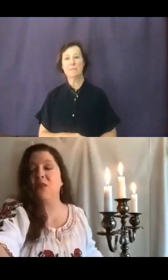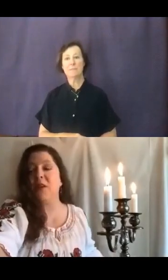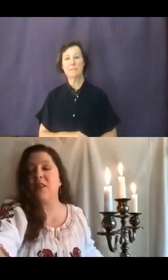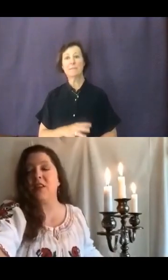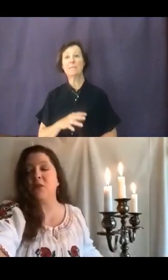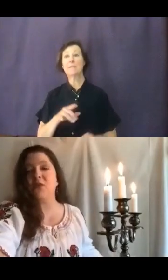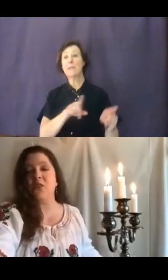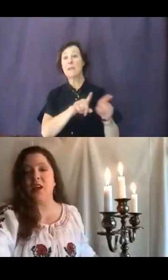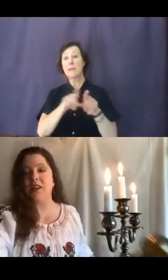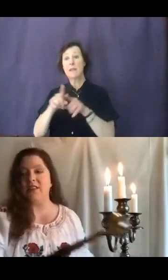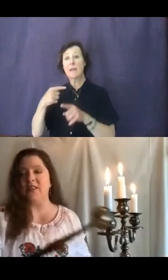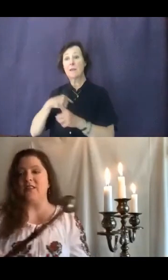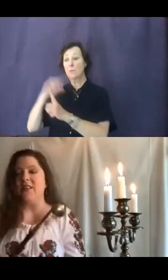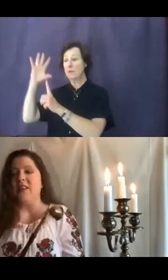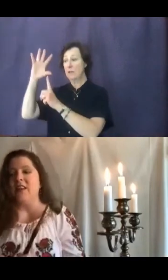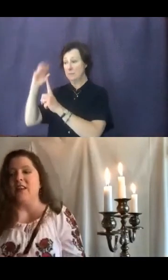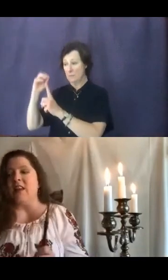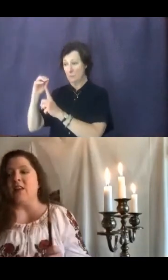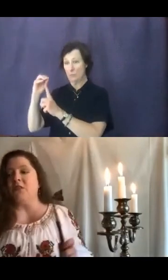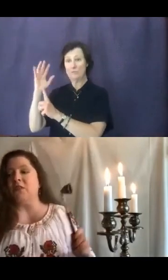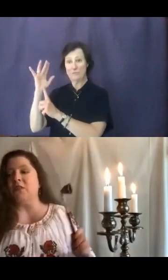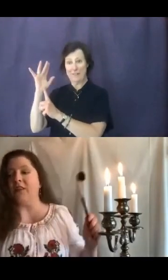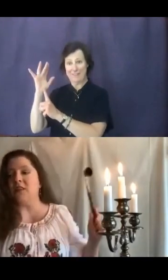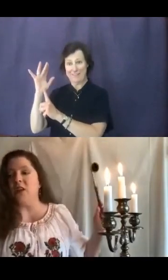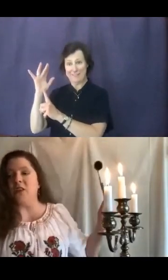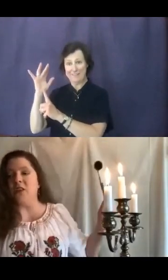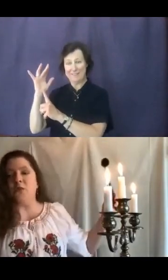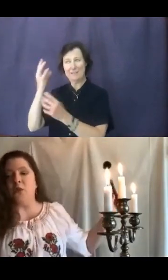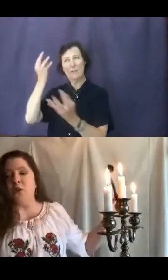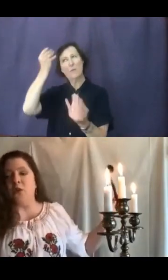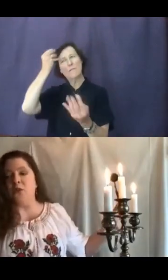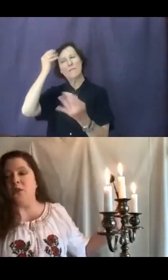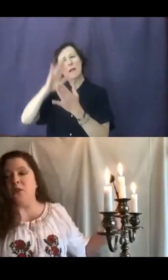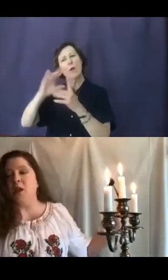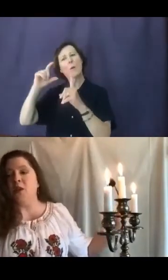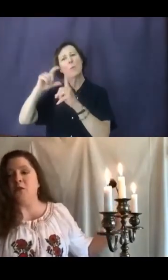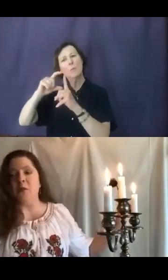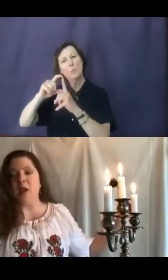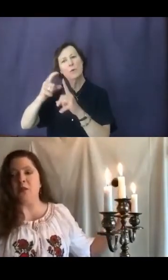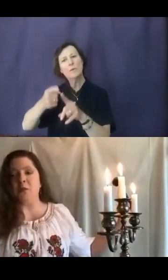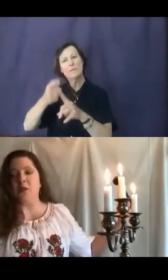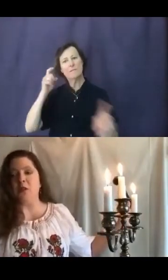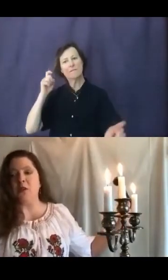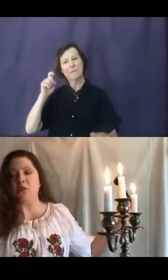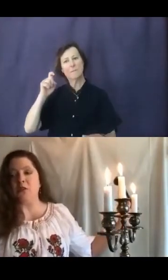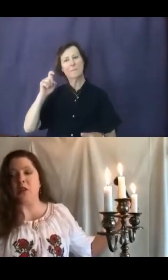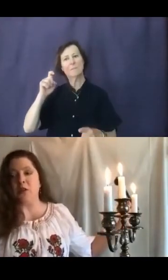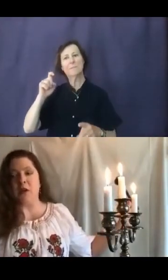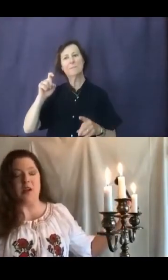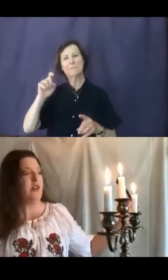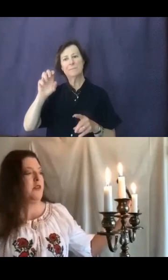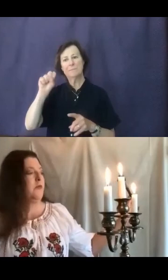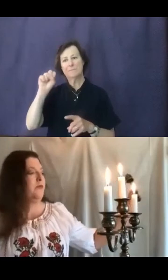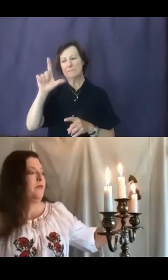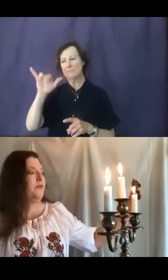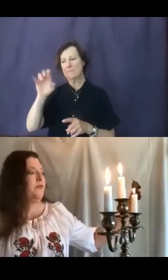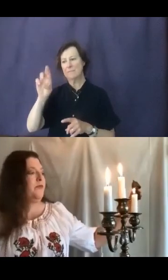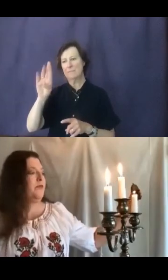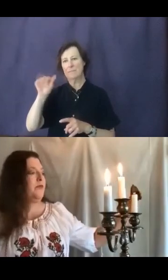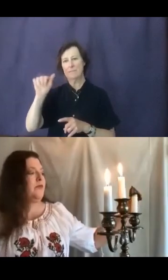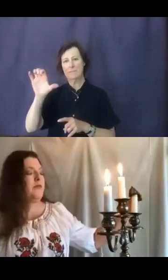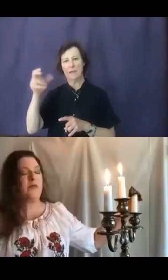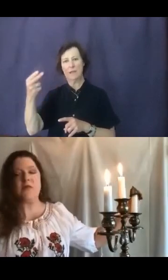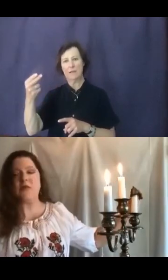As we extinguish the chalice, let us reflect on these words from Hetzibah Schleierbach.